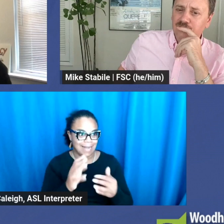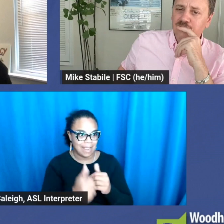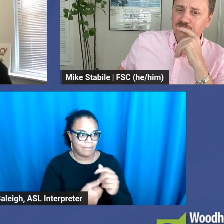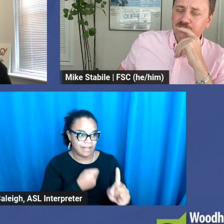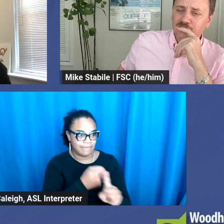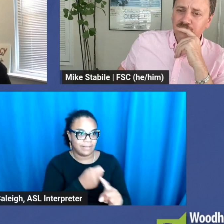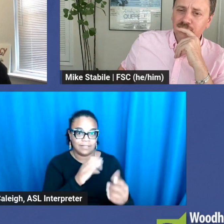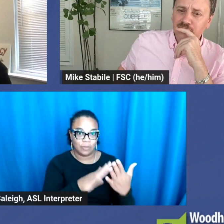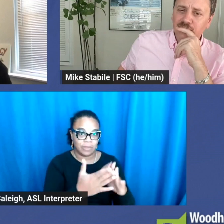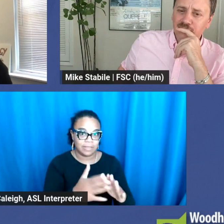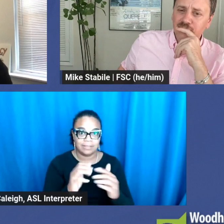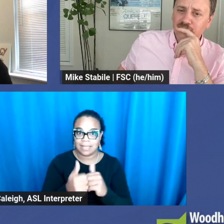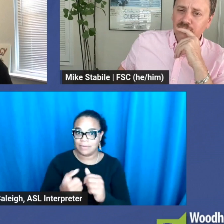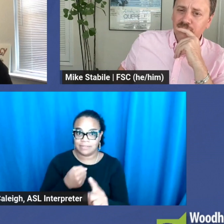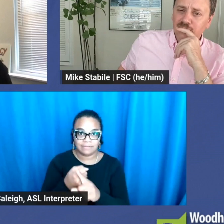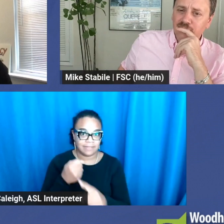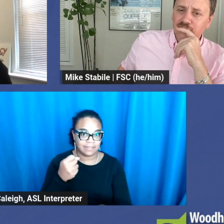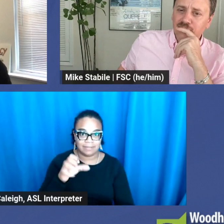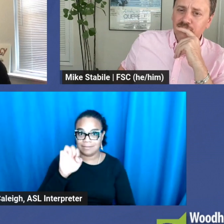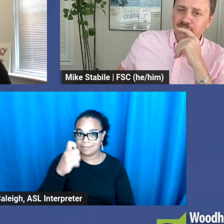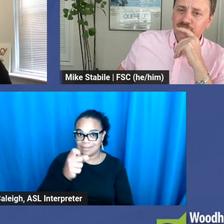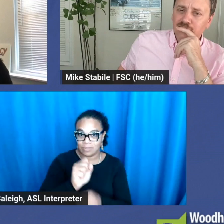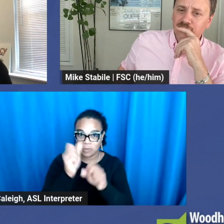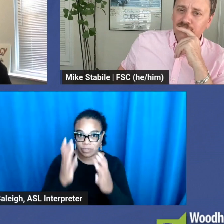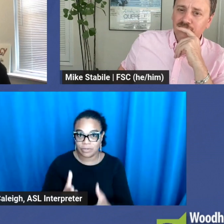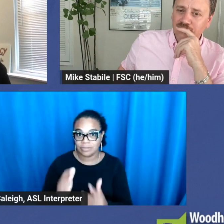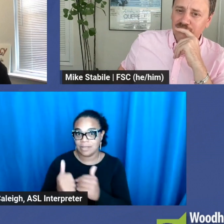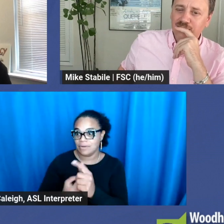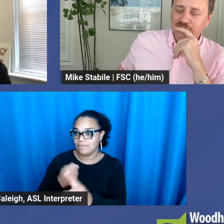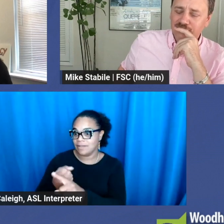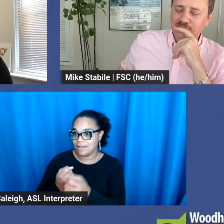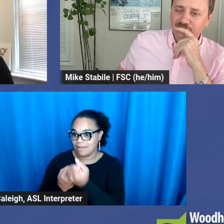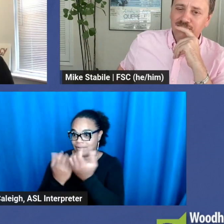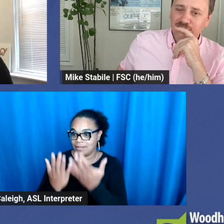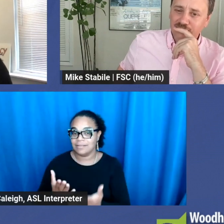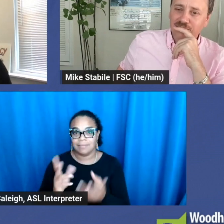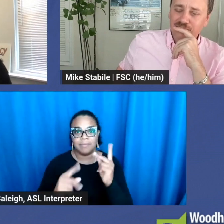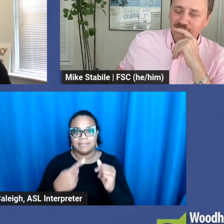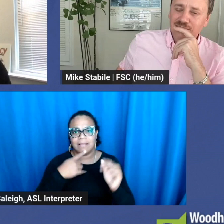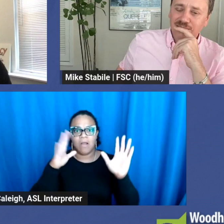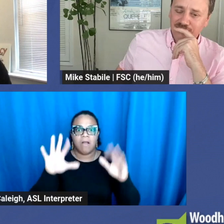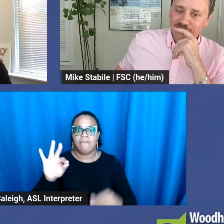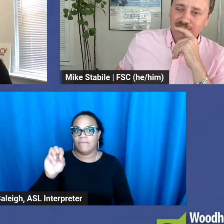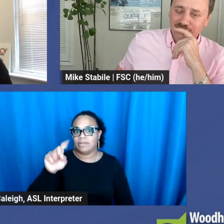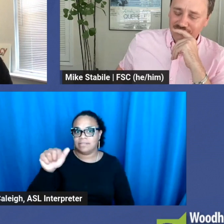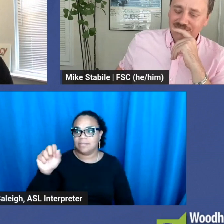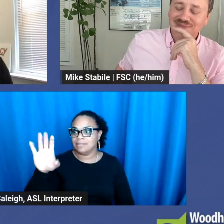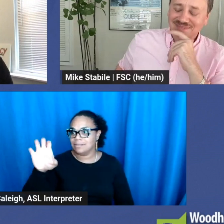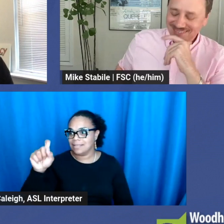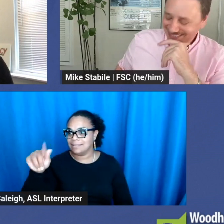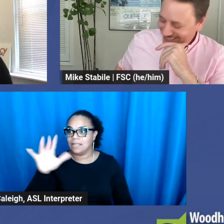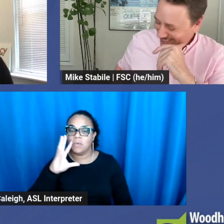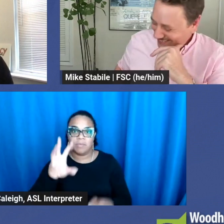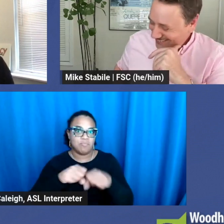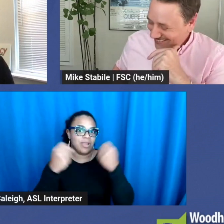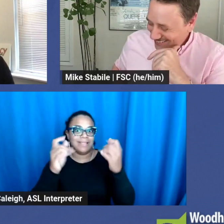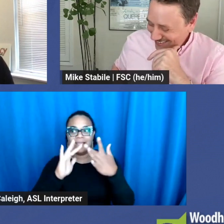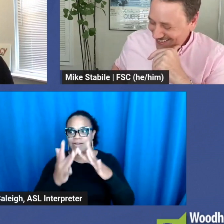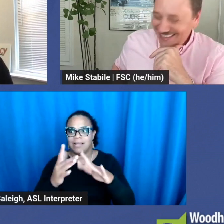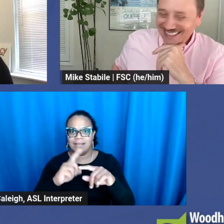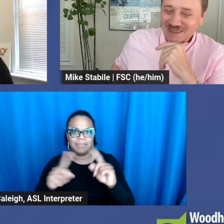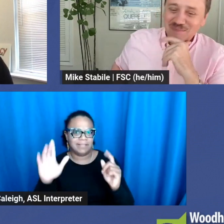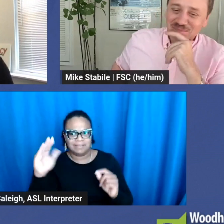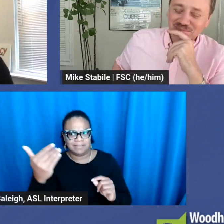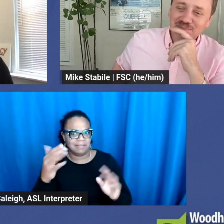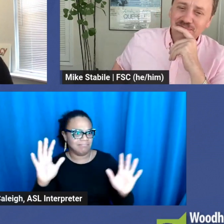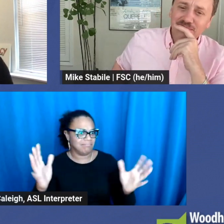workers, how it's affected advocates, saying things like, oh, they said FOSTA SESTA would break the internet, but doesn't seem like it has. And like, it broke the